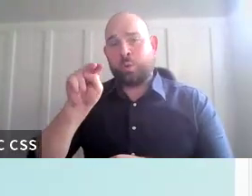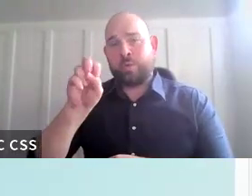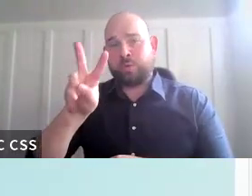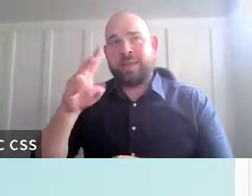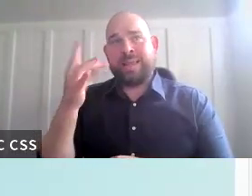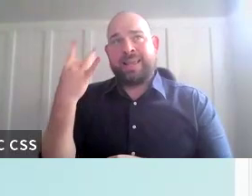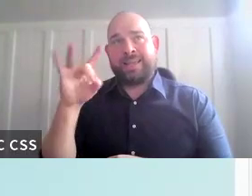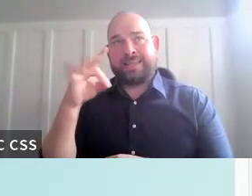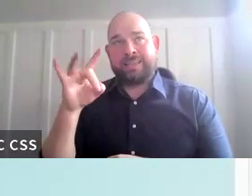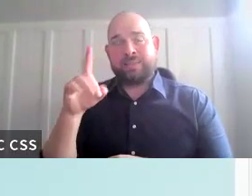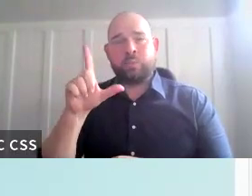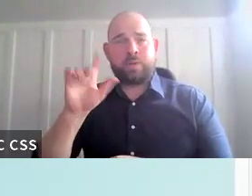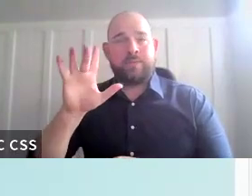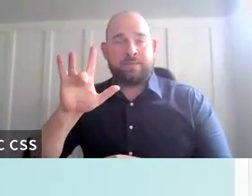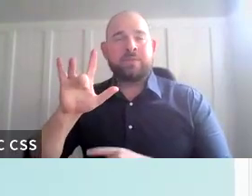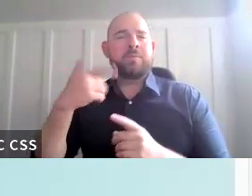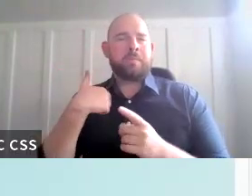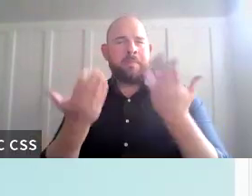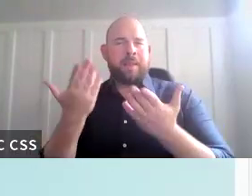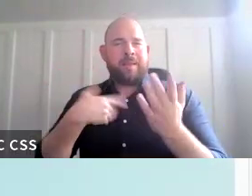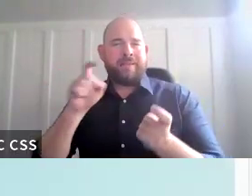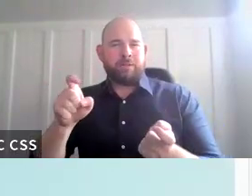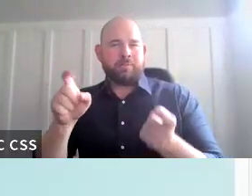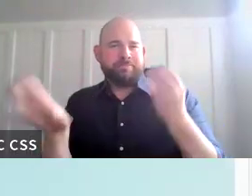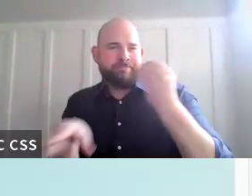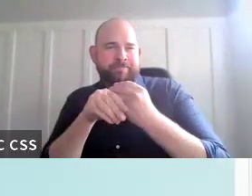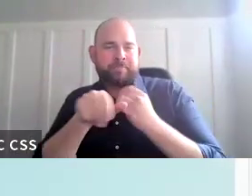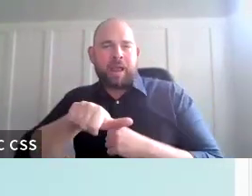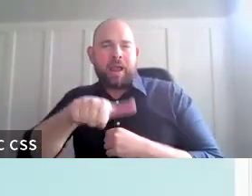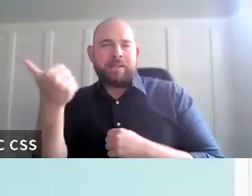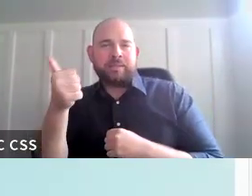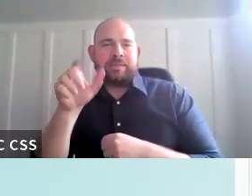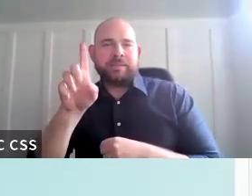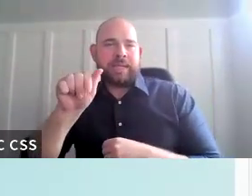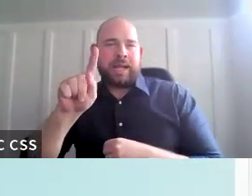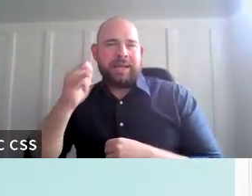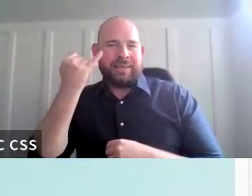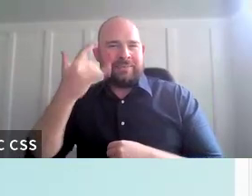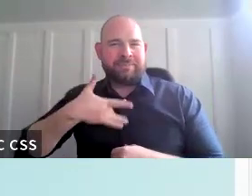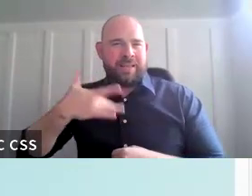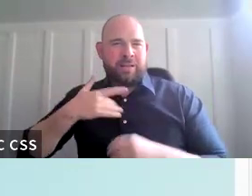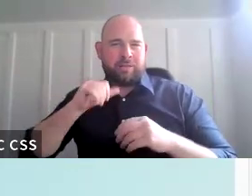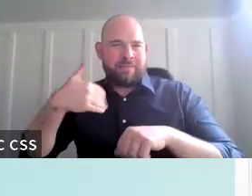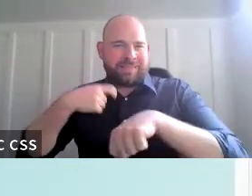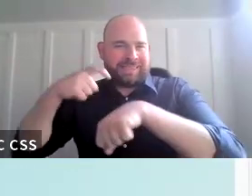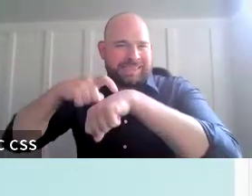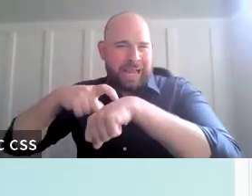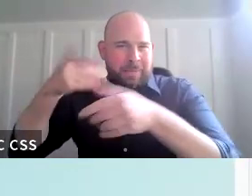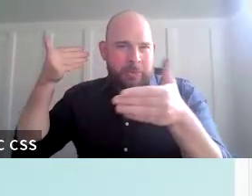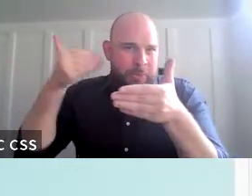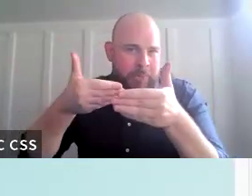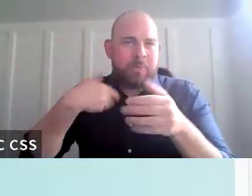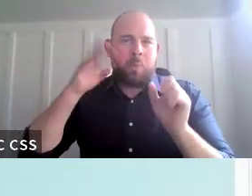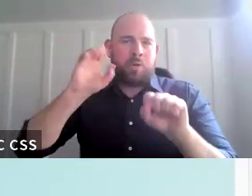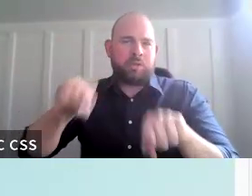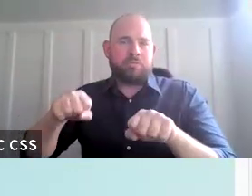what date you're interested in. So we have November 18th, 2025. We might need to add another date if